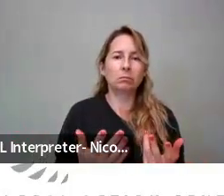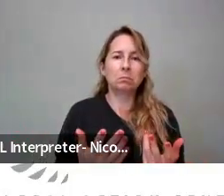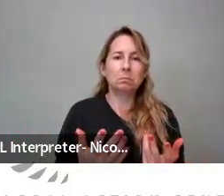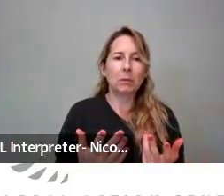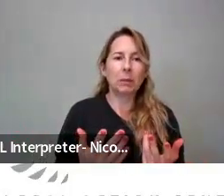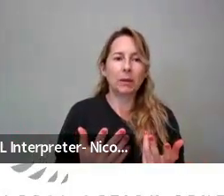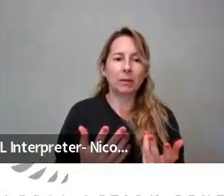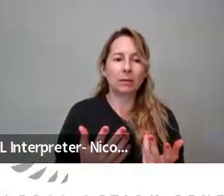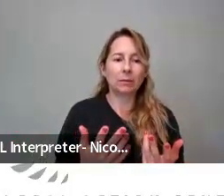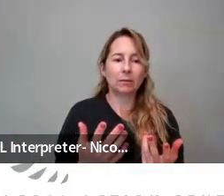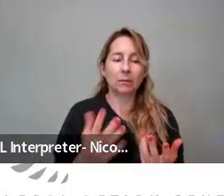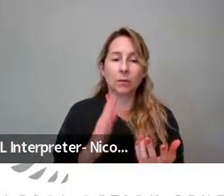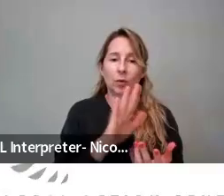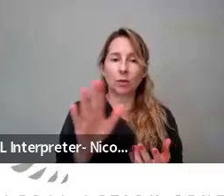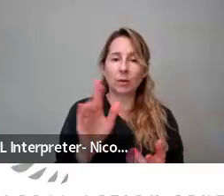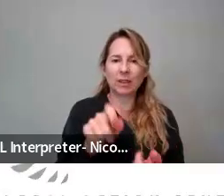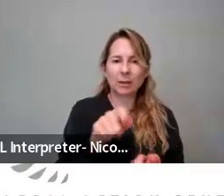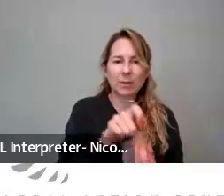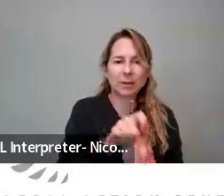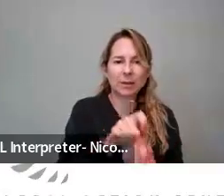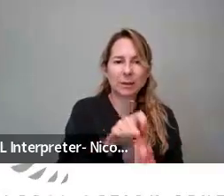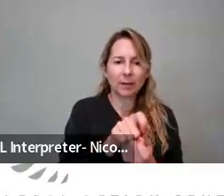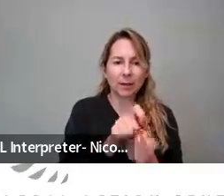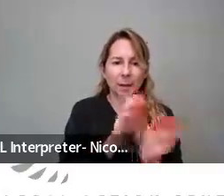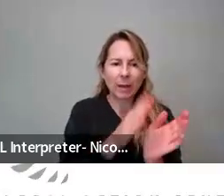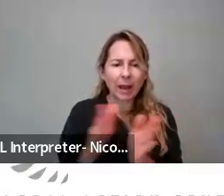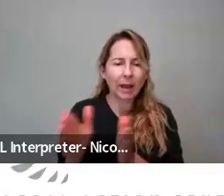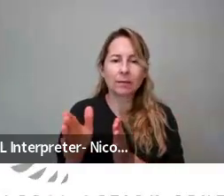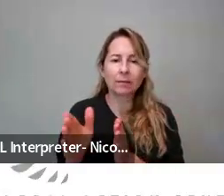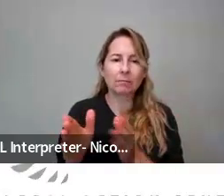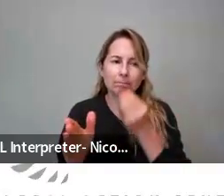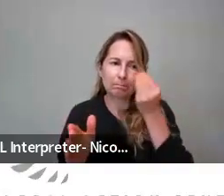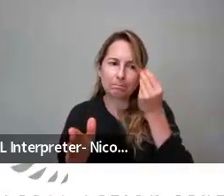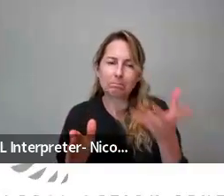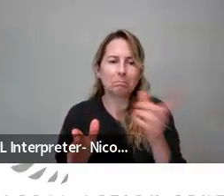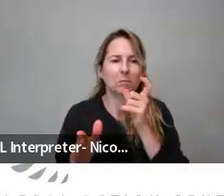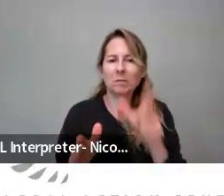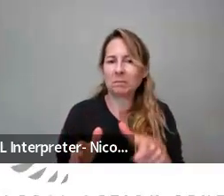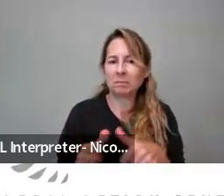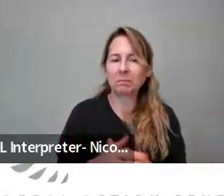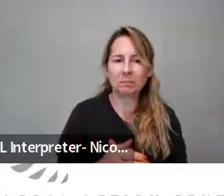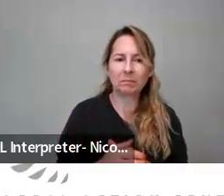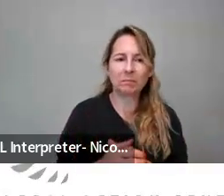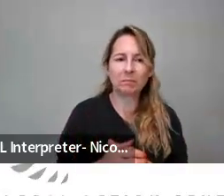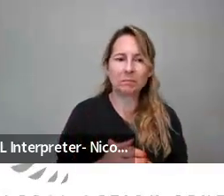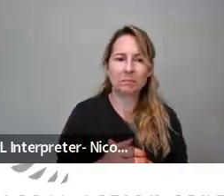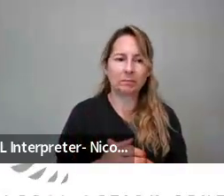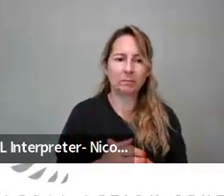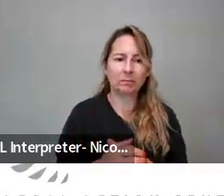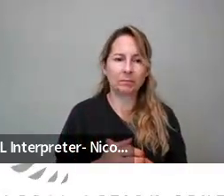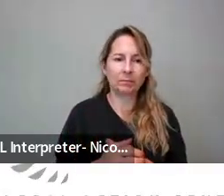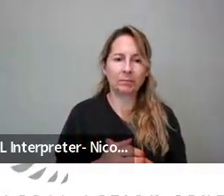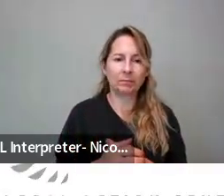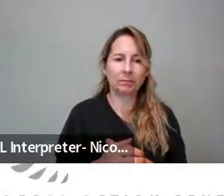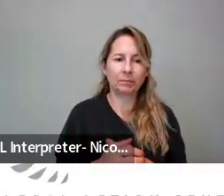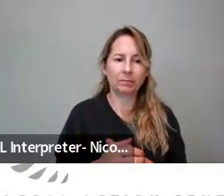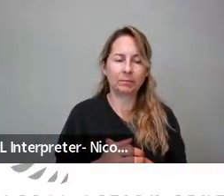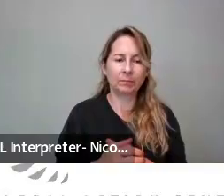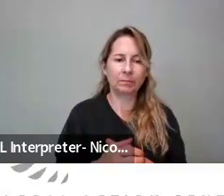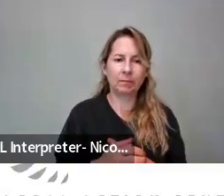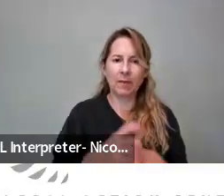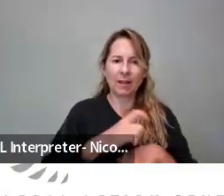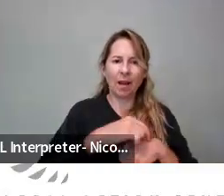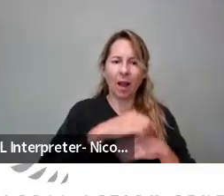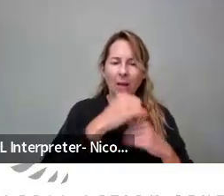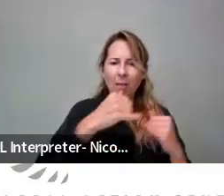set period of time, assuming that your disability would have been resolved within that period of time.